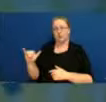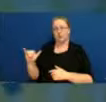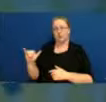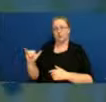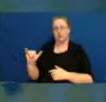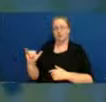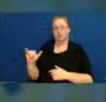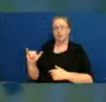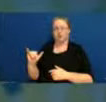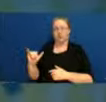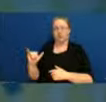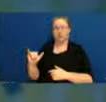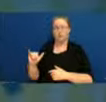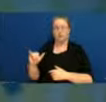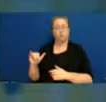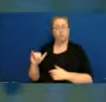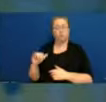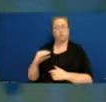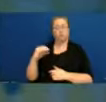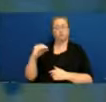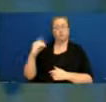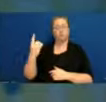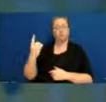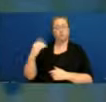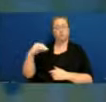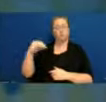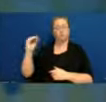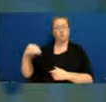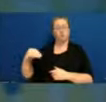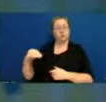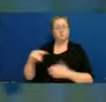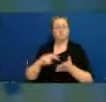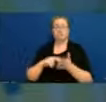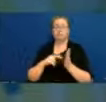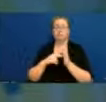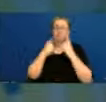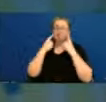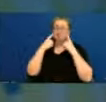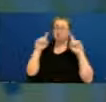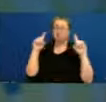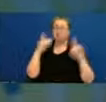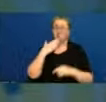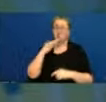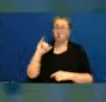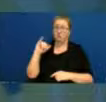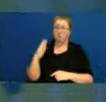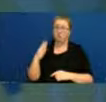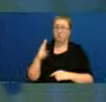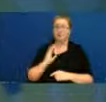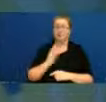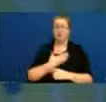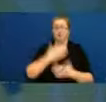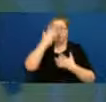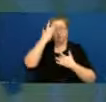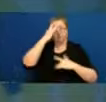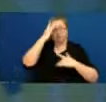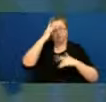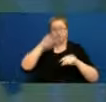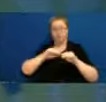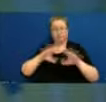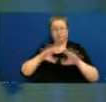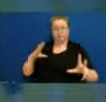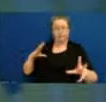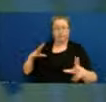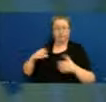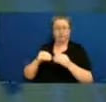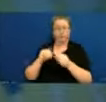So our seroprevalence is still about 1% here in British Columbia, which means we've done a good job at keeping it low in